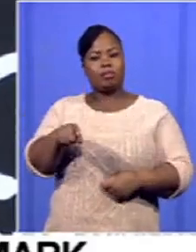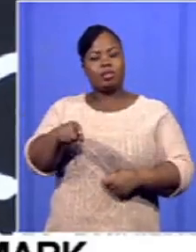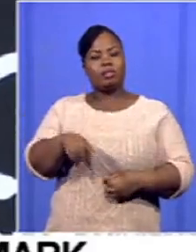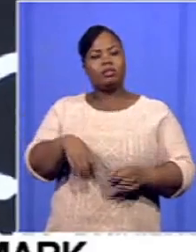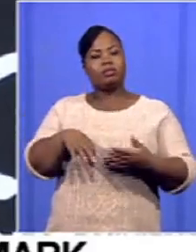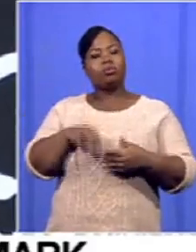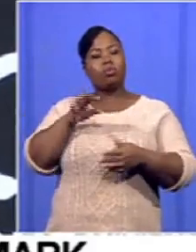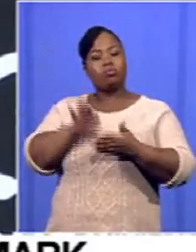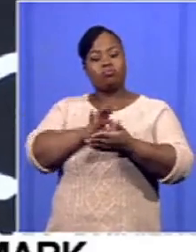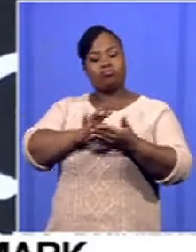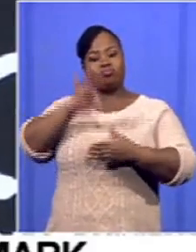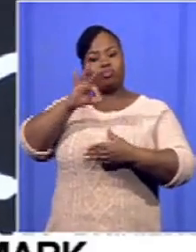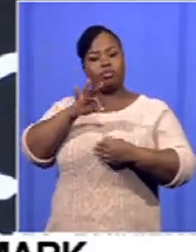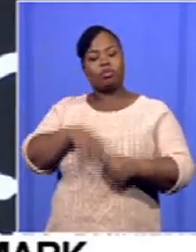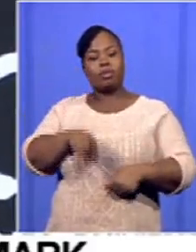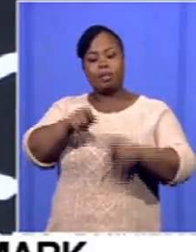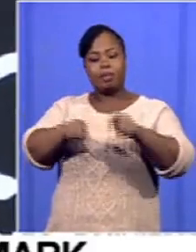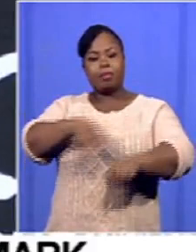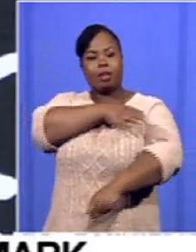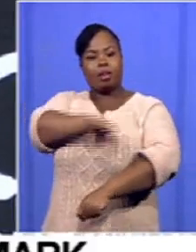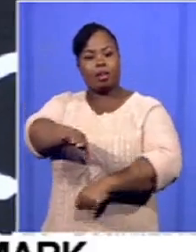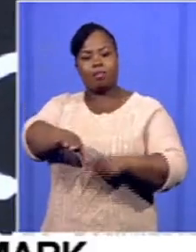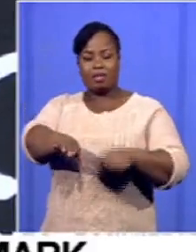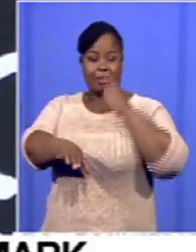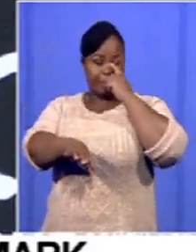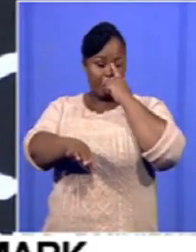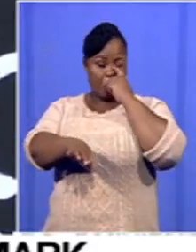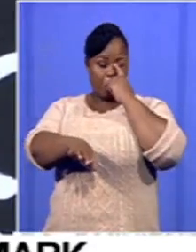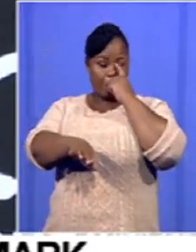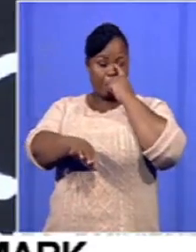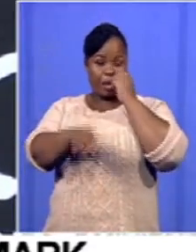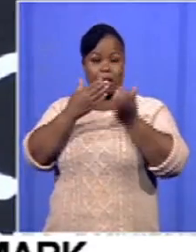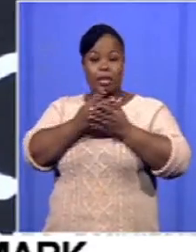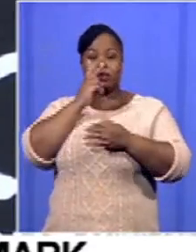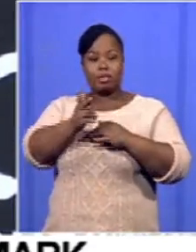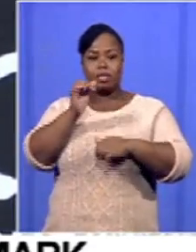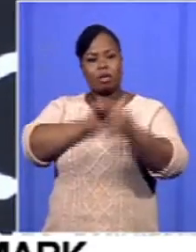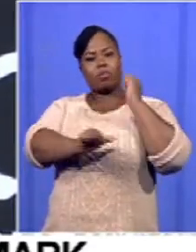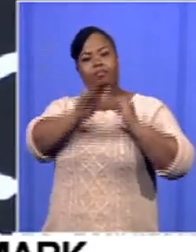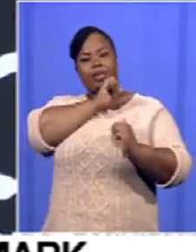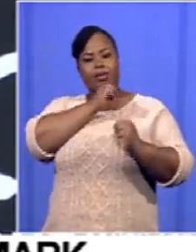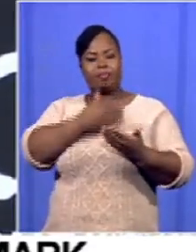reform that puts power back to the people, I could see they were starting to reverse back.